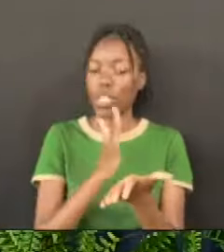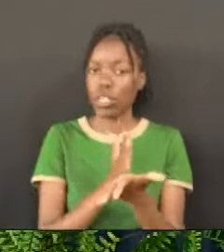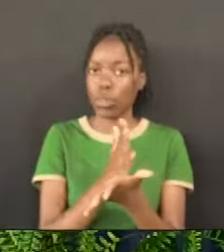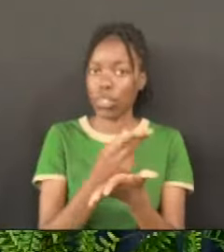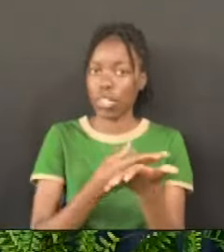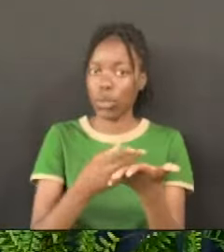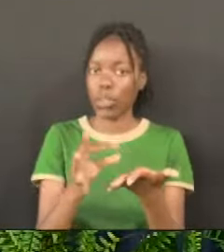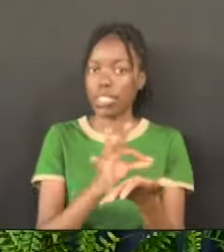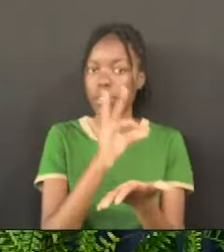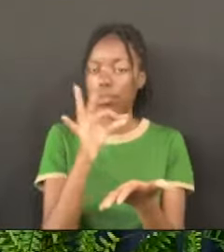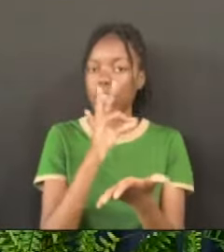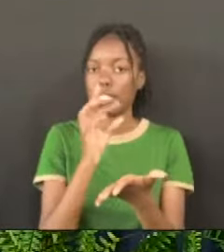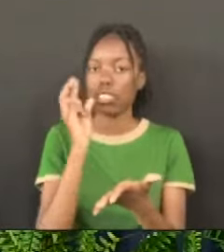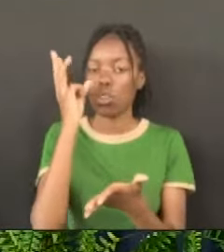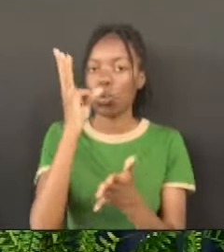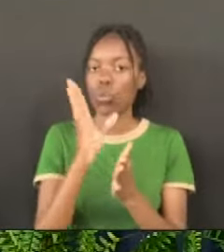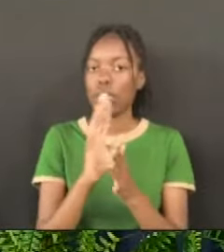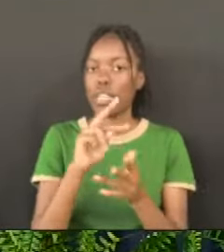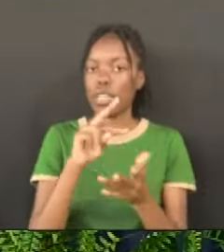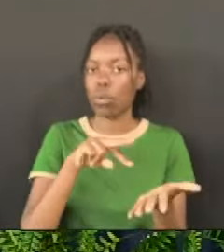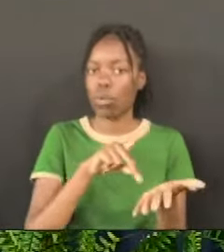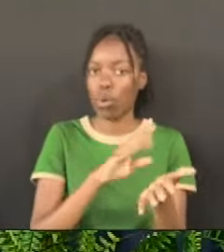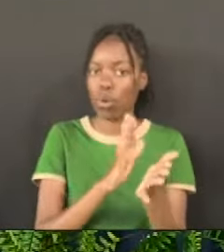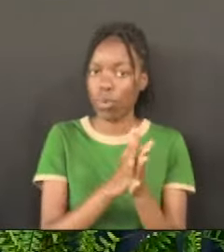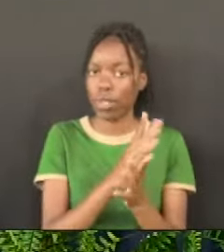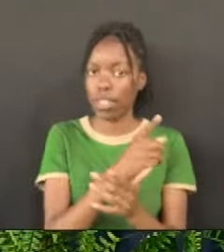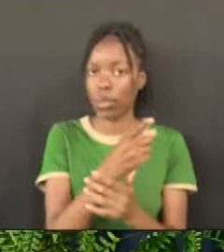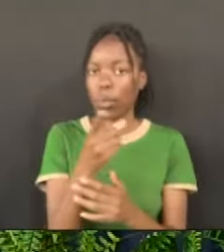will walk with you.